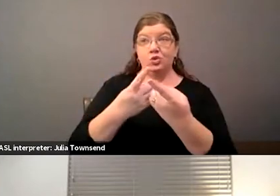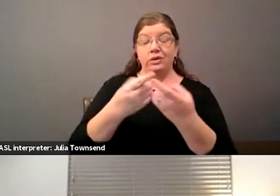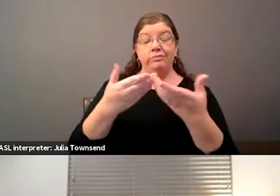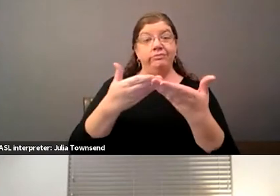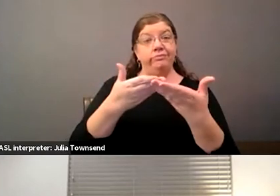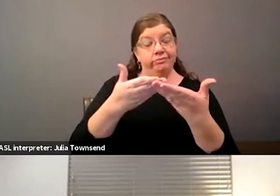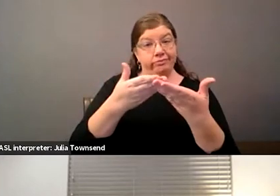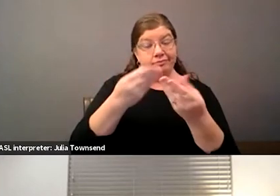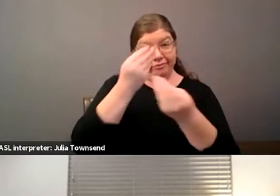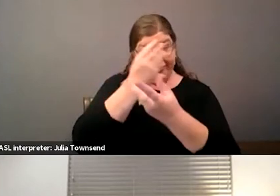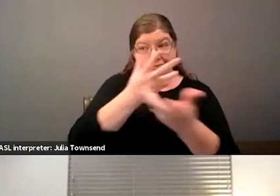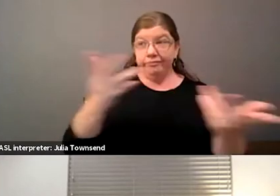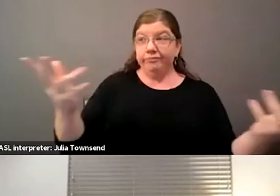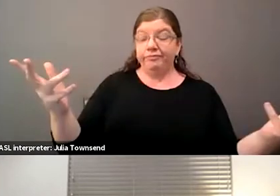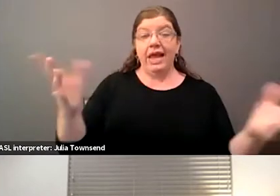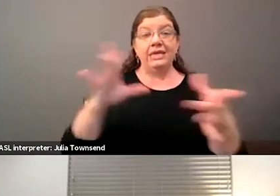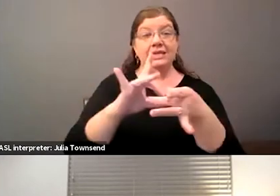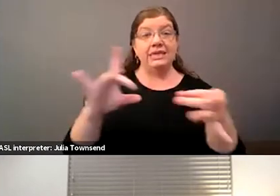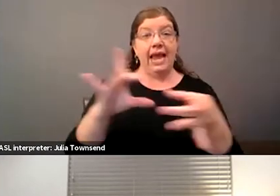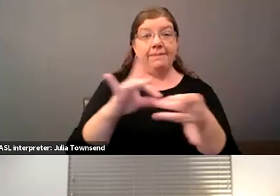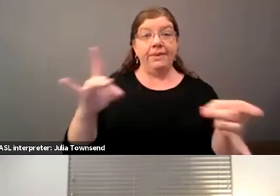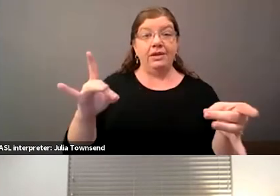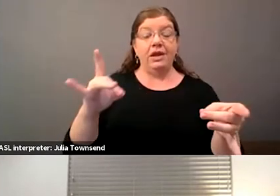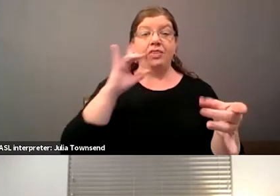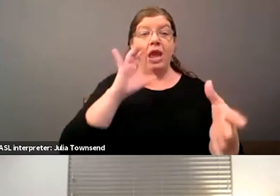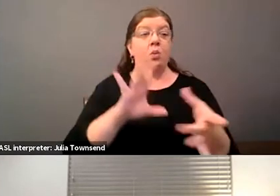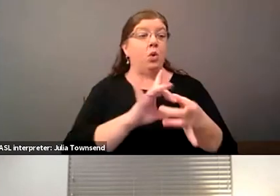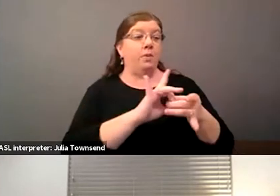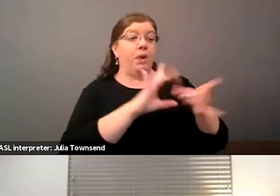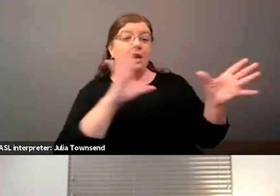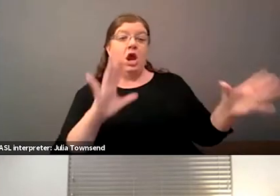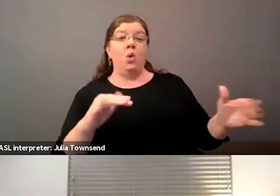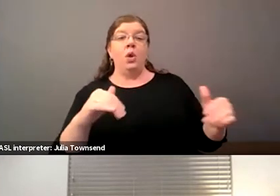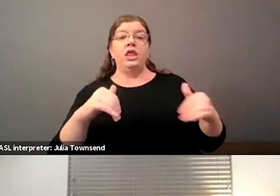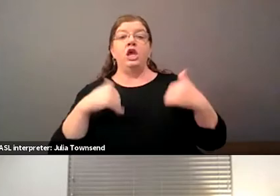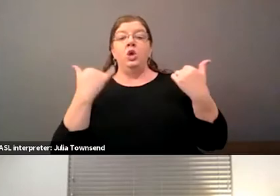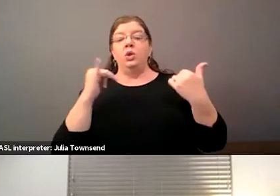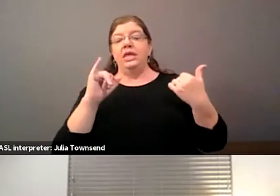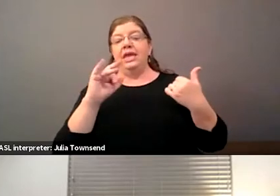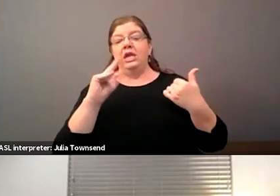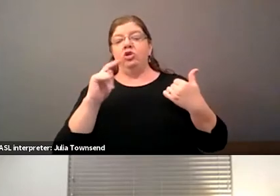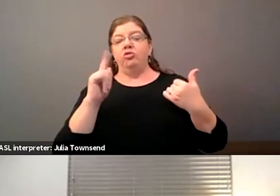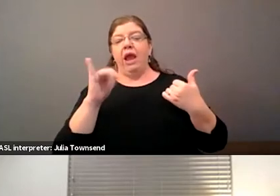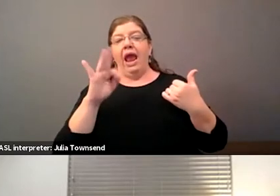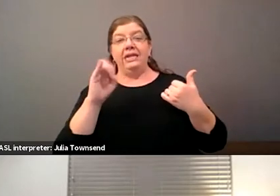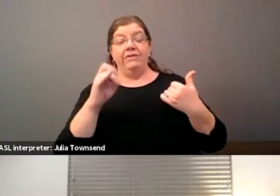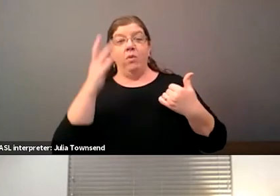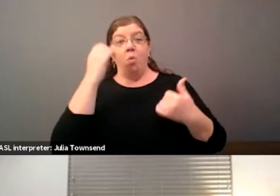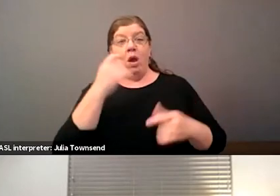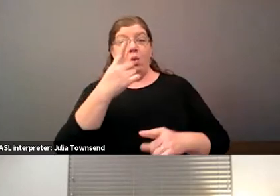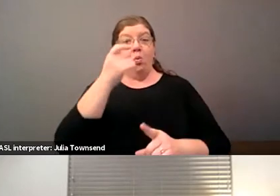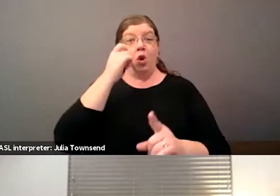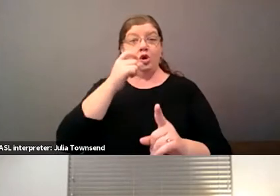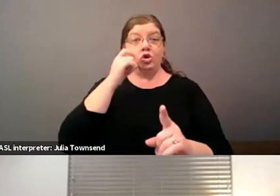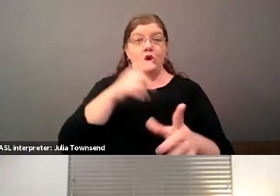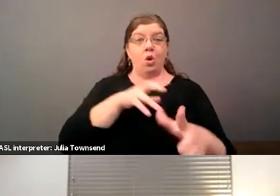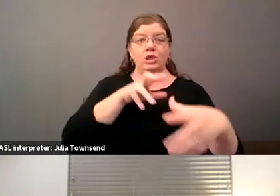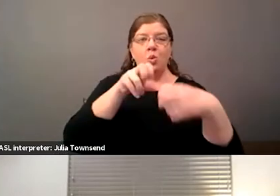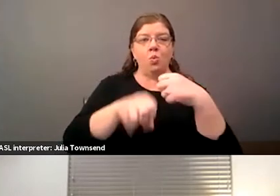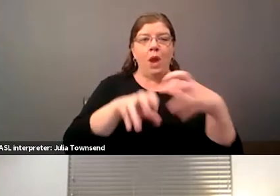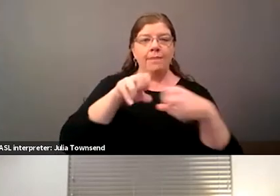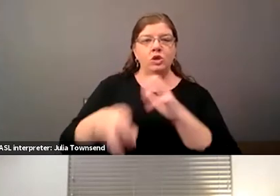and made a statement that they were breaking ties with youth interactive because a girl had been raped